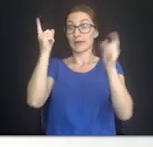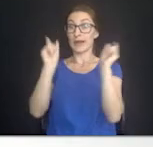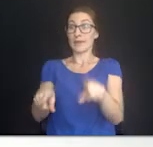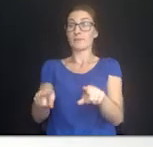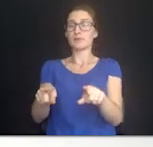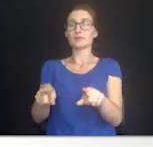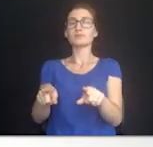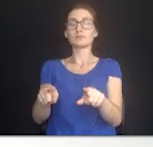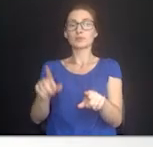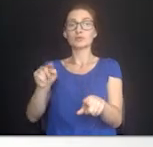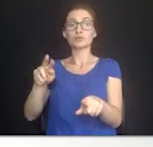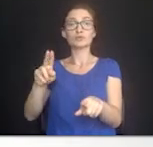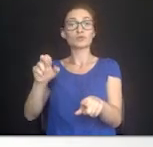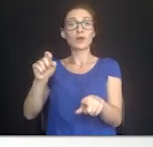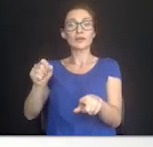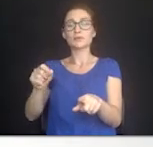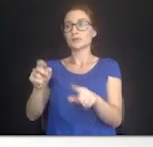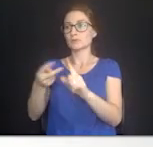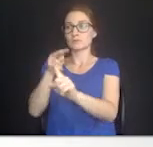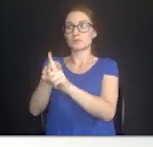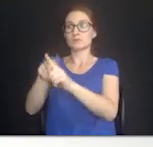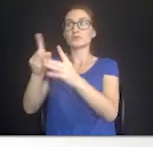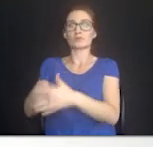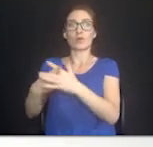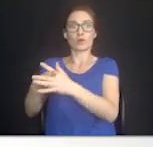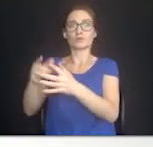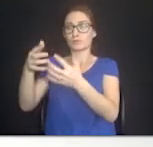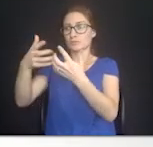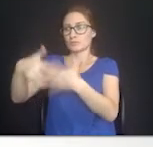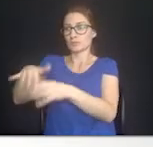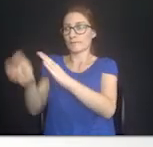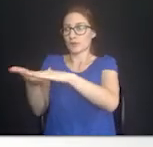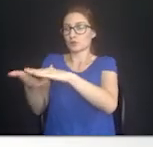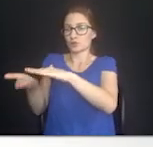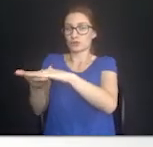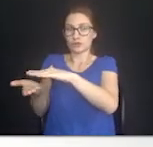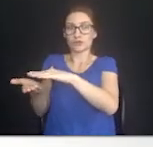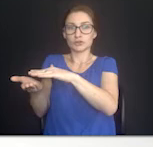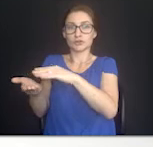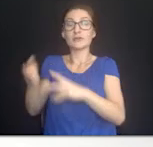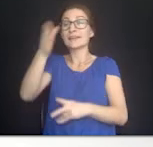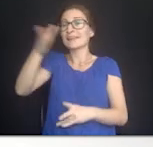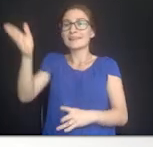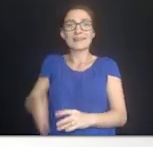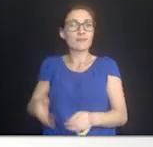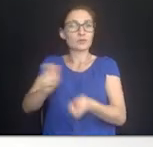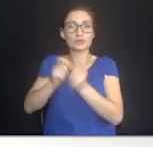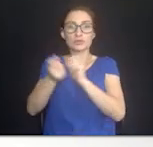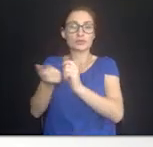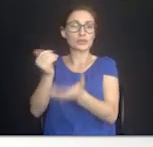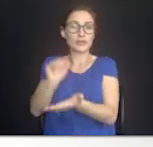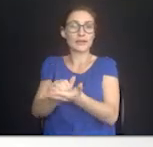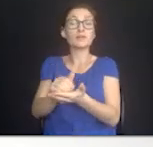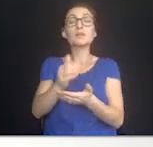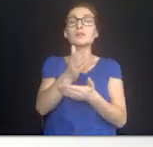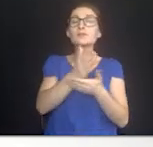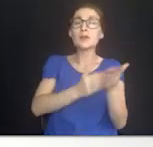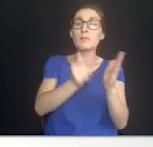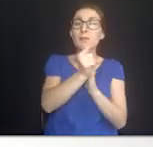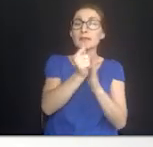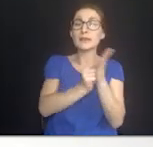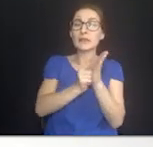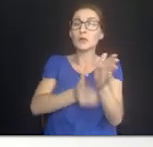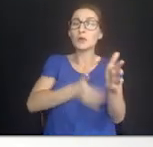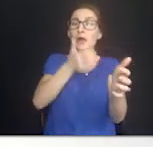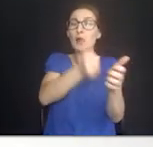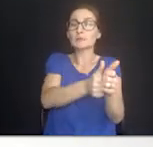an irrevocable trust and we're never going to be able to change it again, right? Now there are legal updates internally that can change by law, the